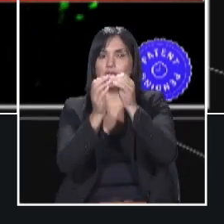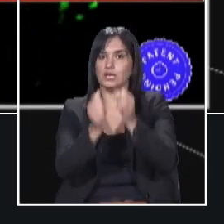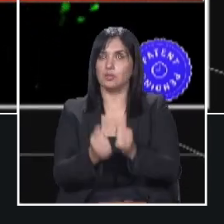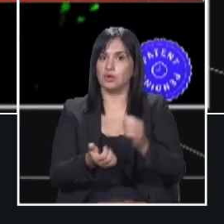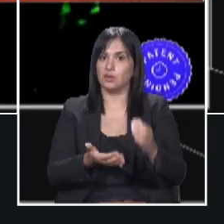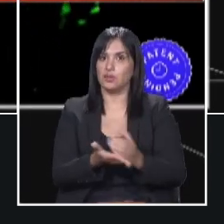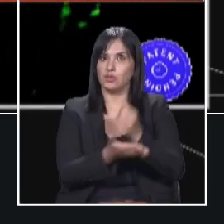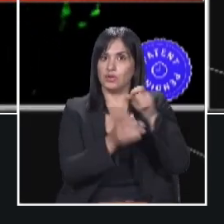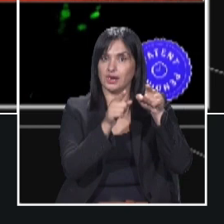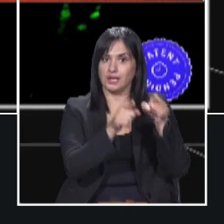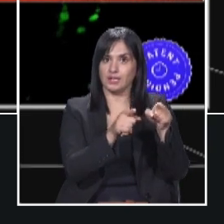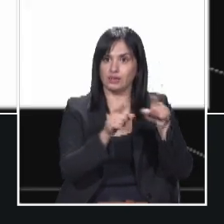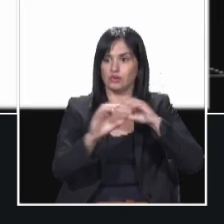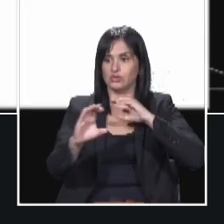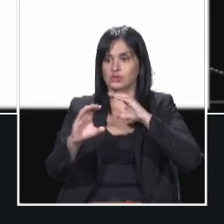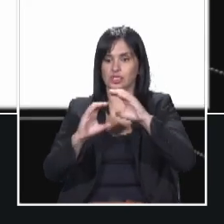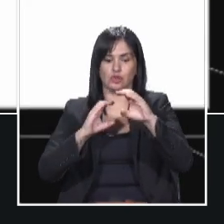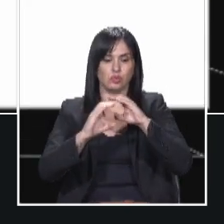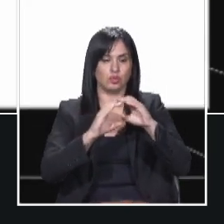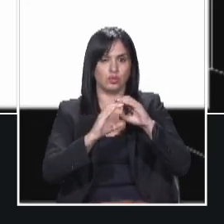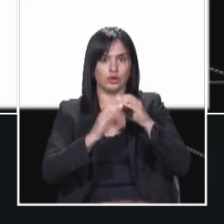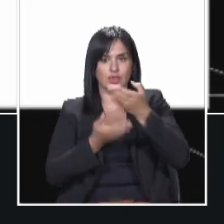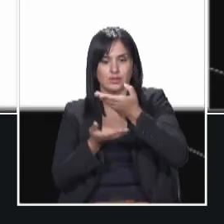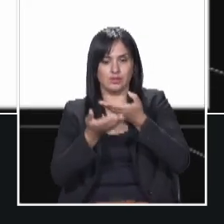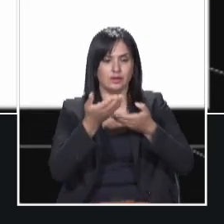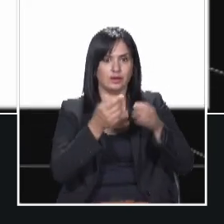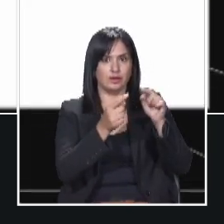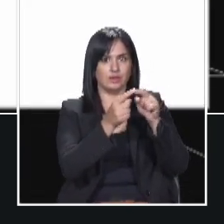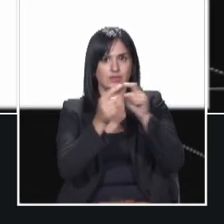So one, we have done neural structure,